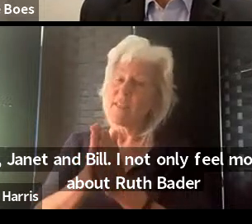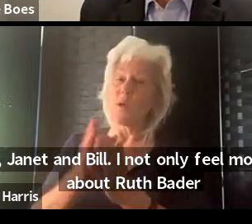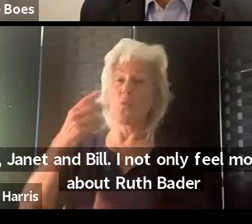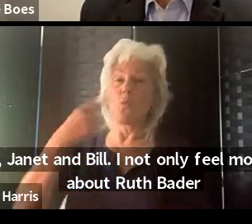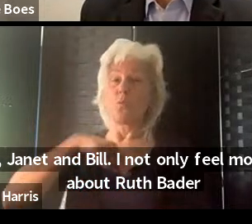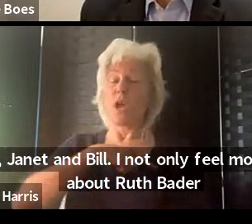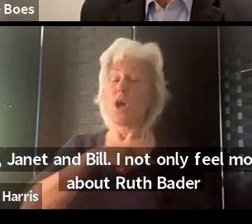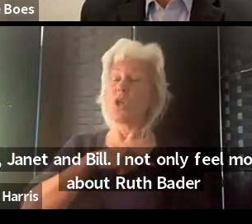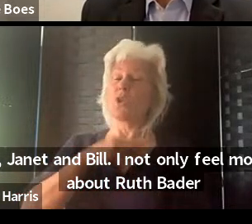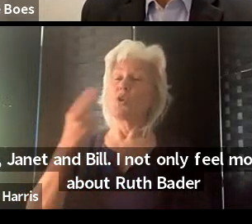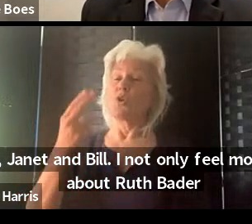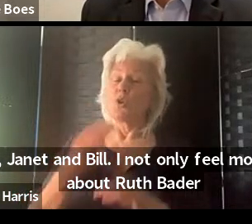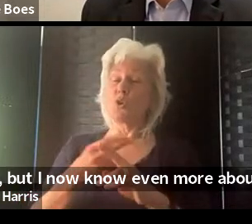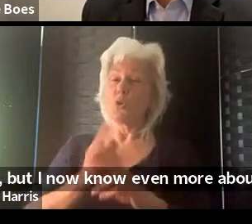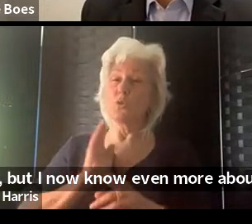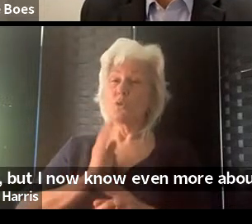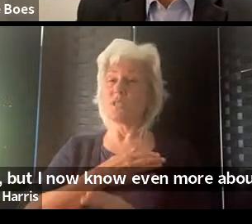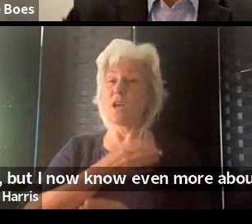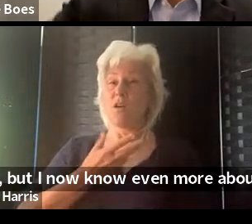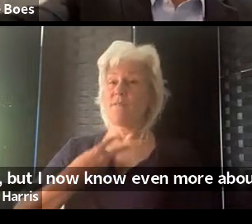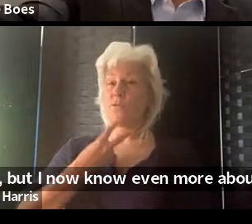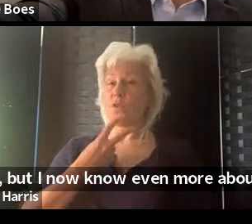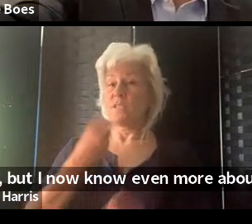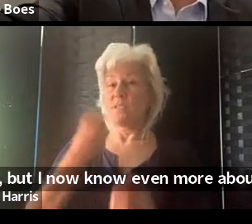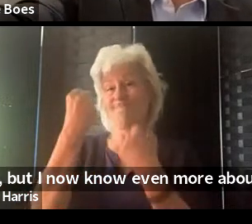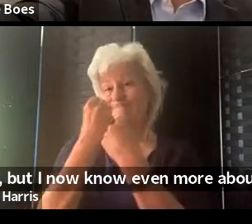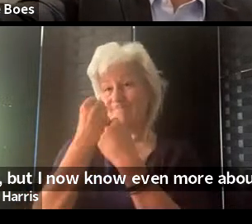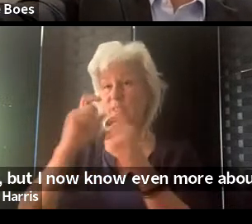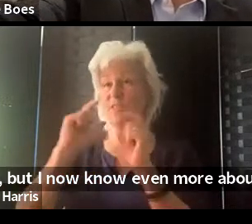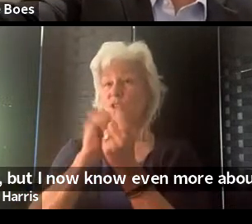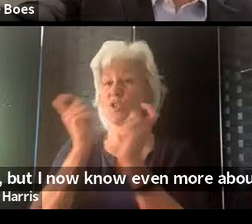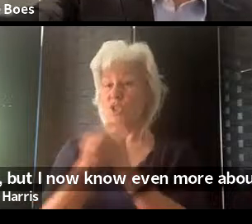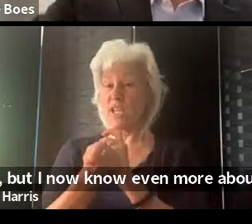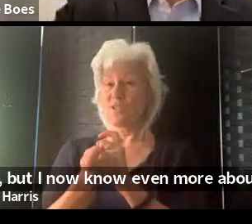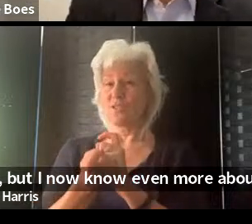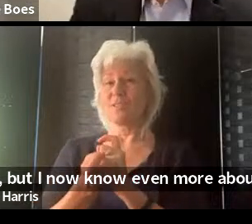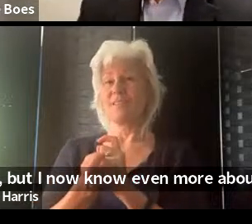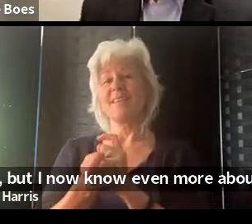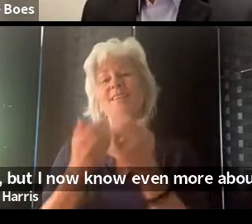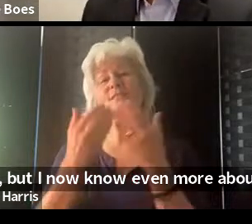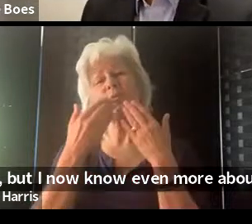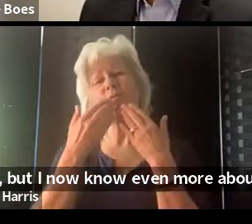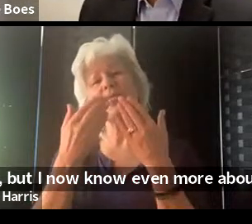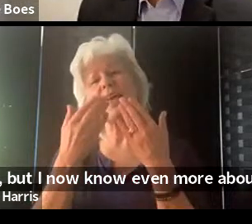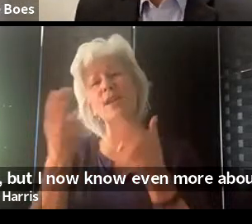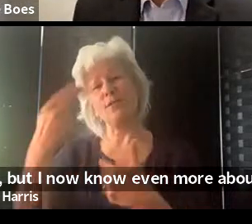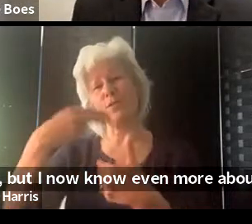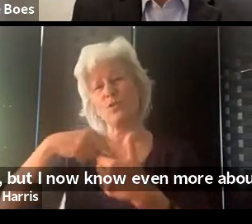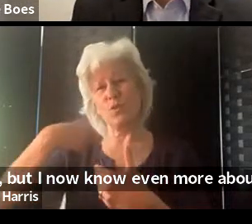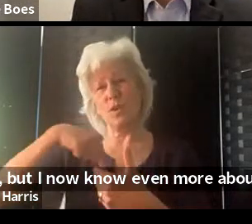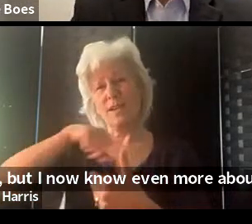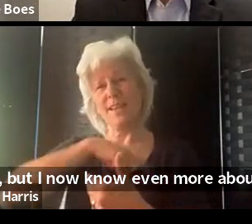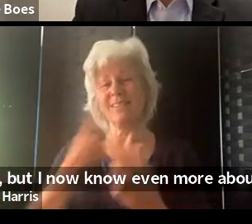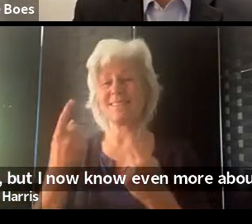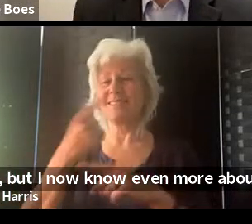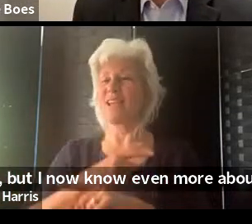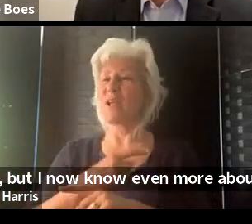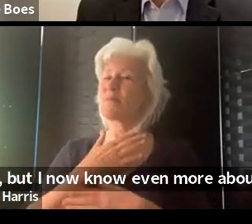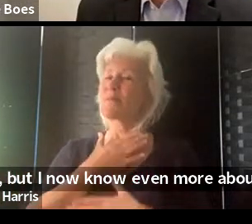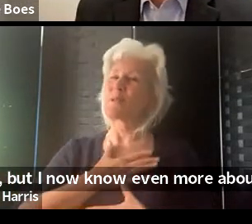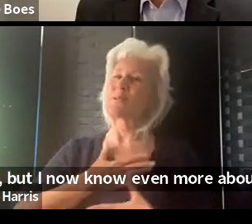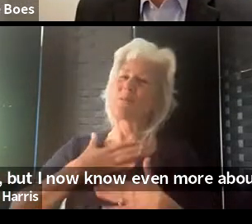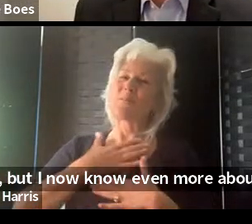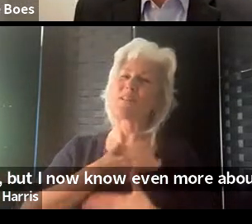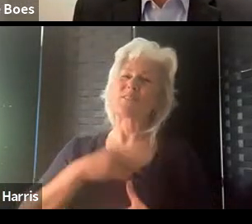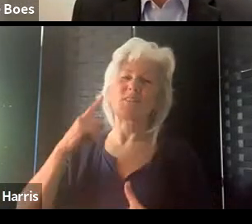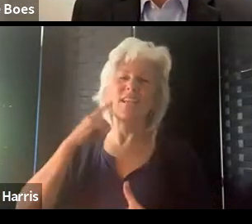platforms to advocate for this change. Our sincere thanks for joining us today. It was such a pleasure to hear